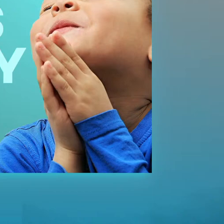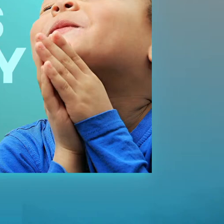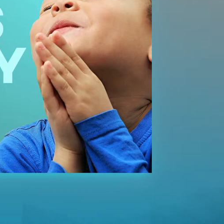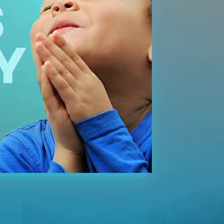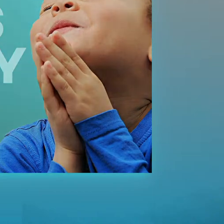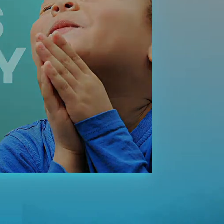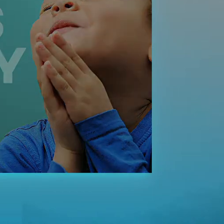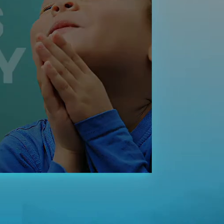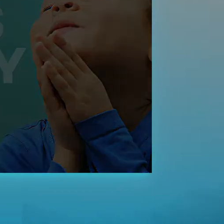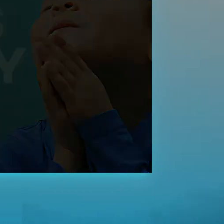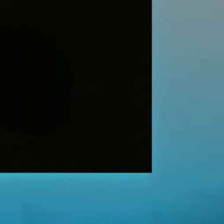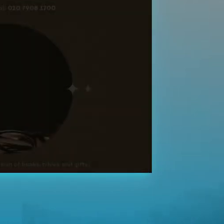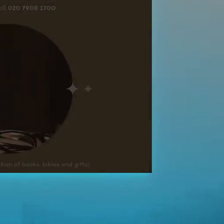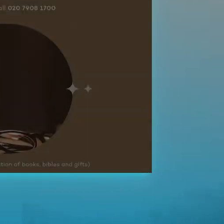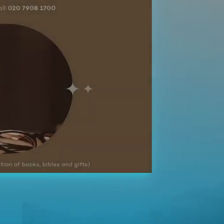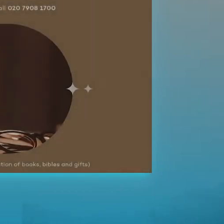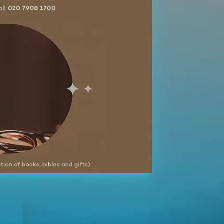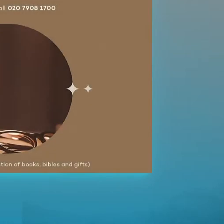soul. Creator God.